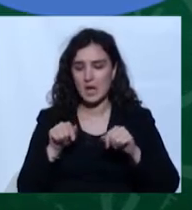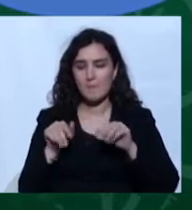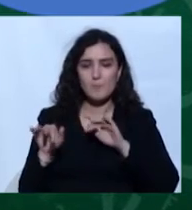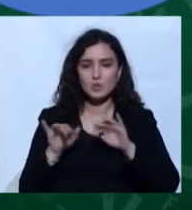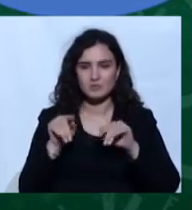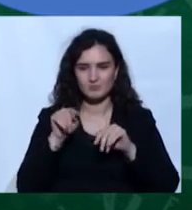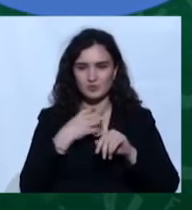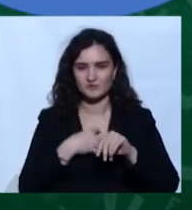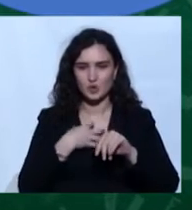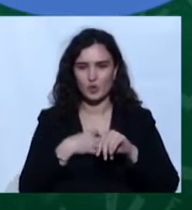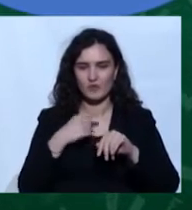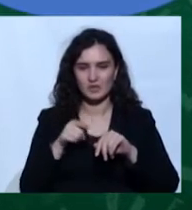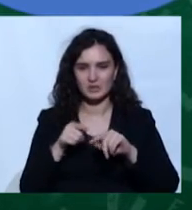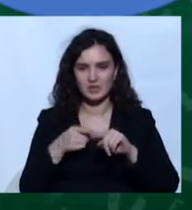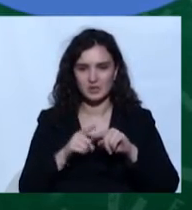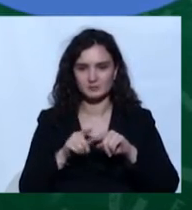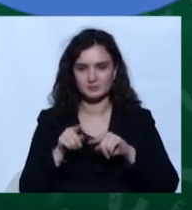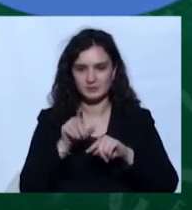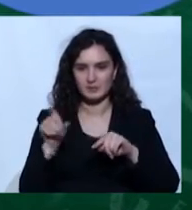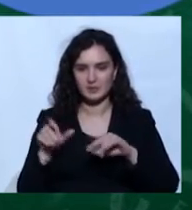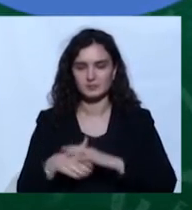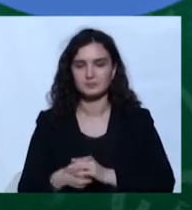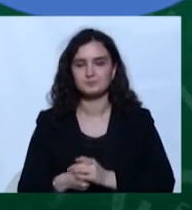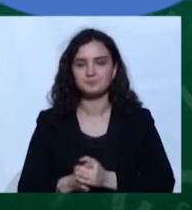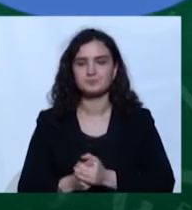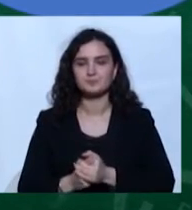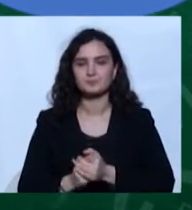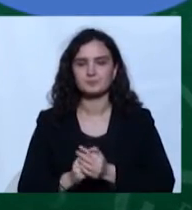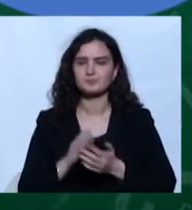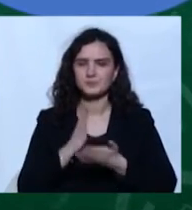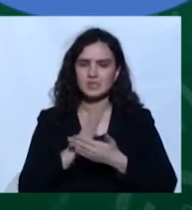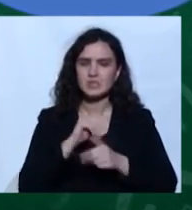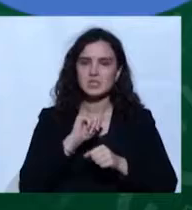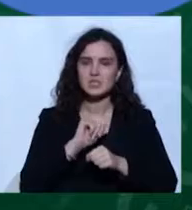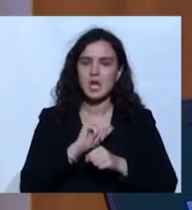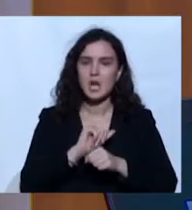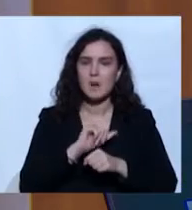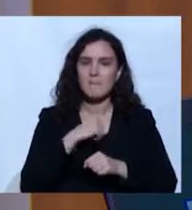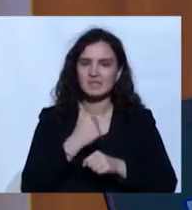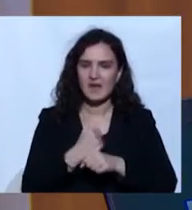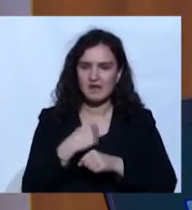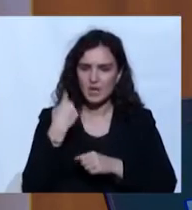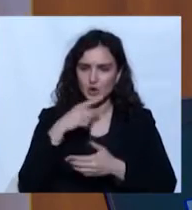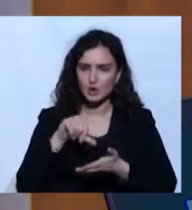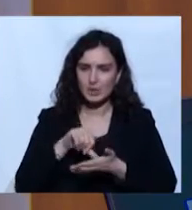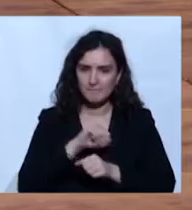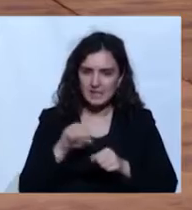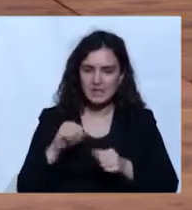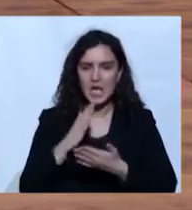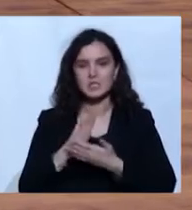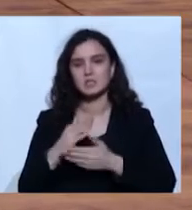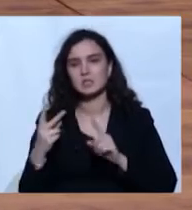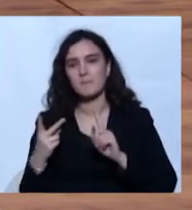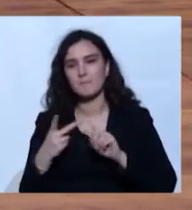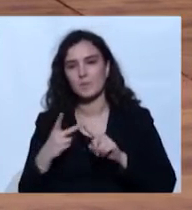points of the story. They get us from point A to point B. And there can be minor characters, there can be major characters, there can